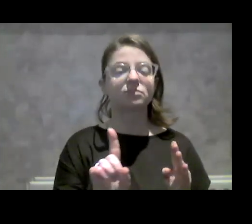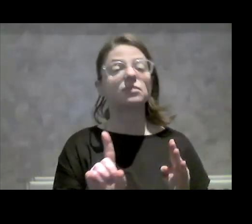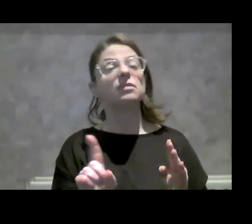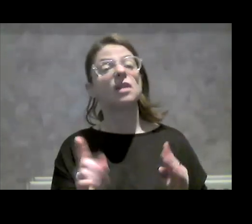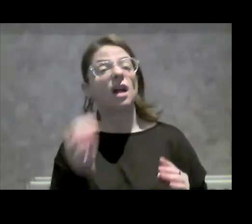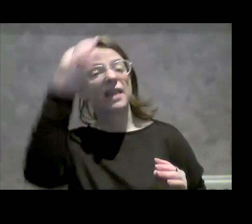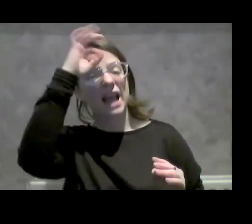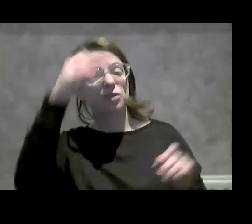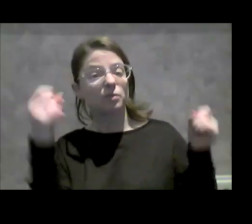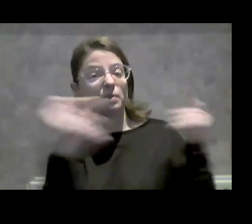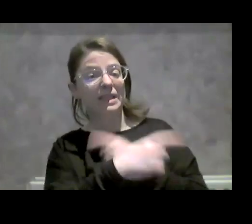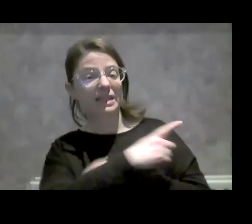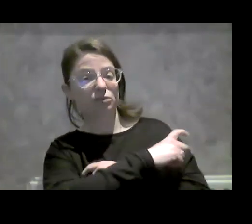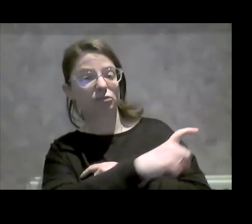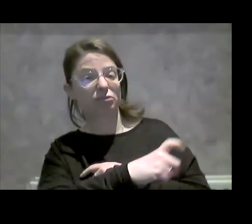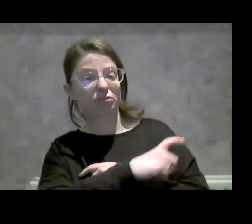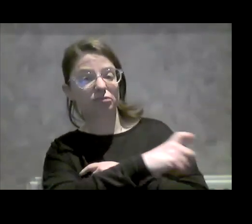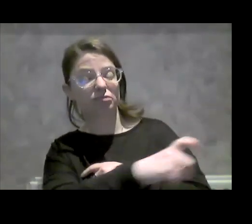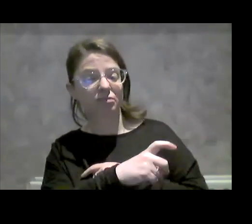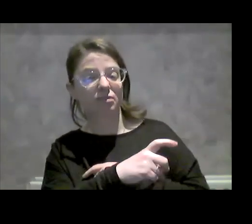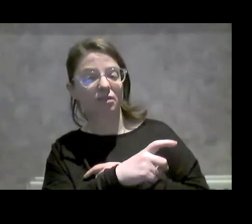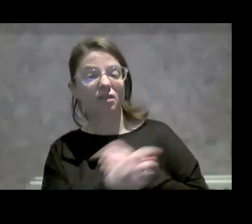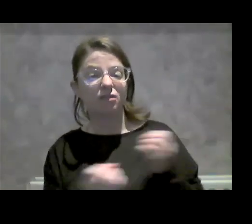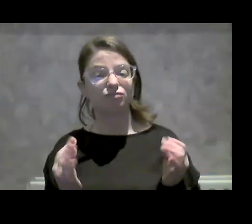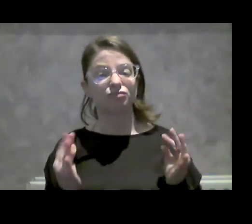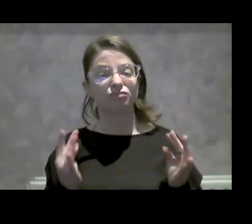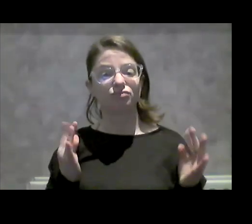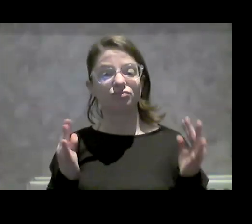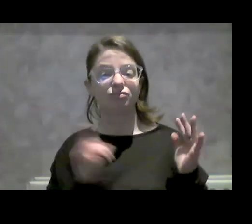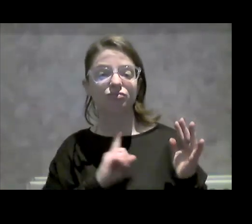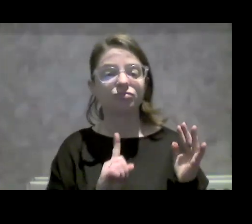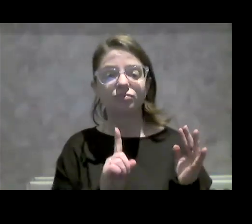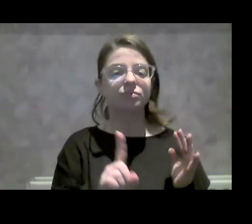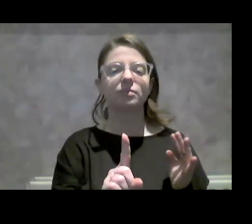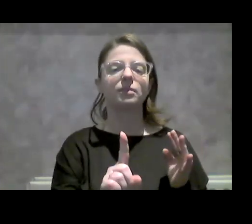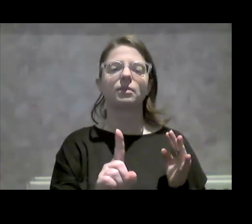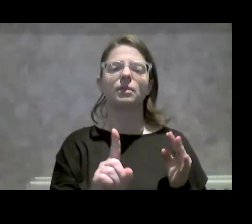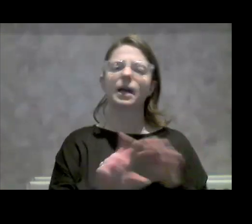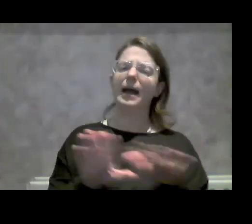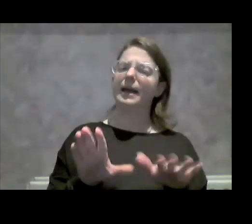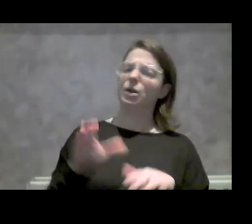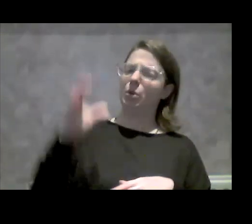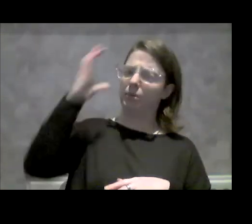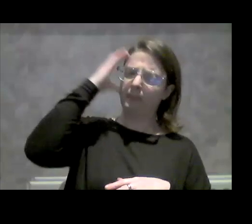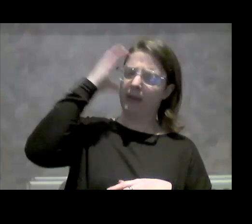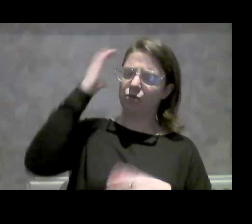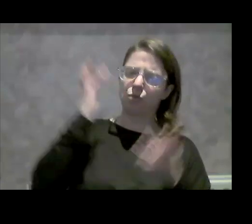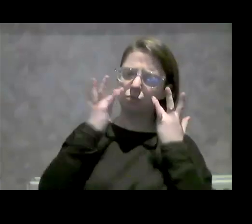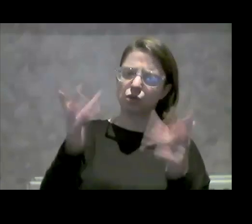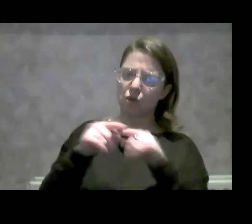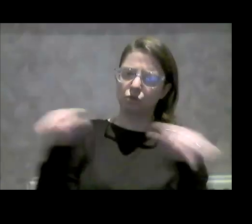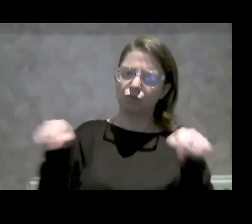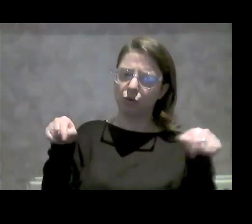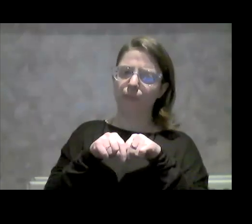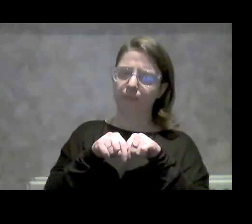Monsanto's Roundup. Then I didn't go into a bedroom showroom, and in there I opened a